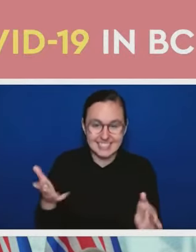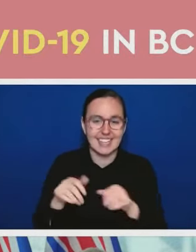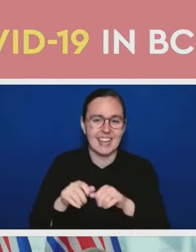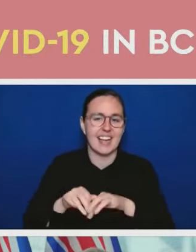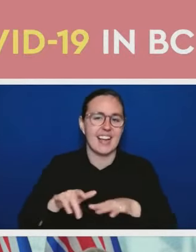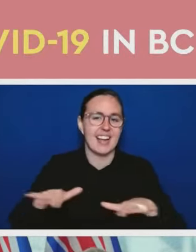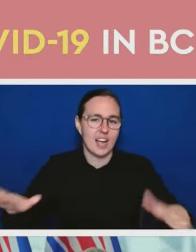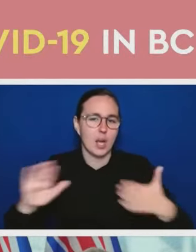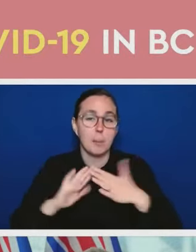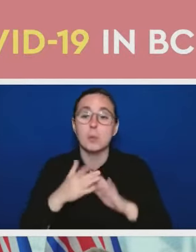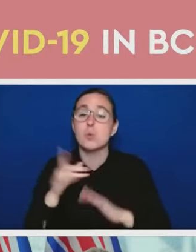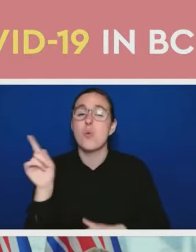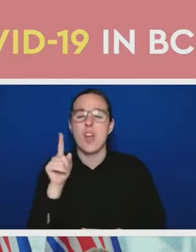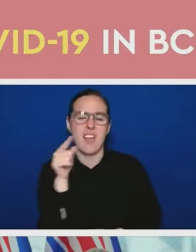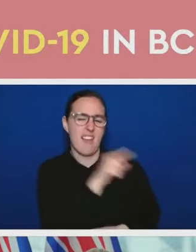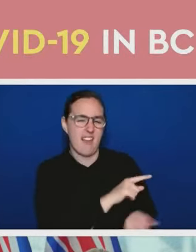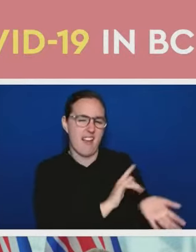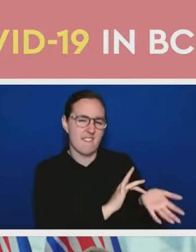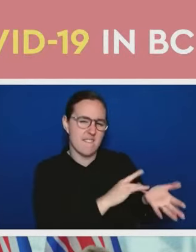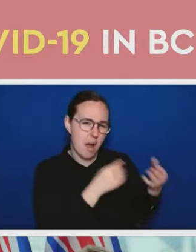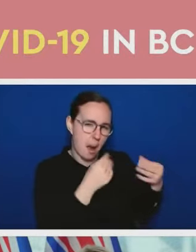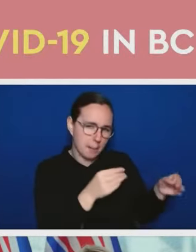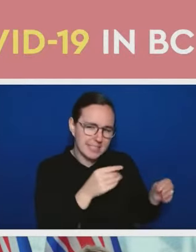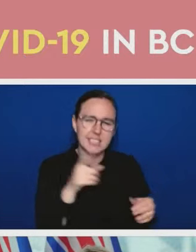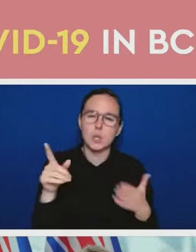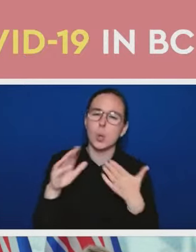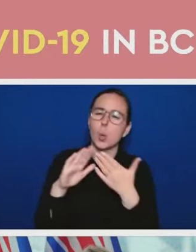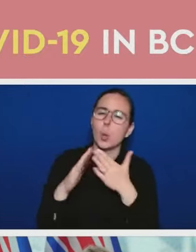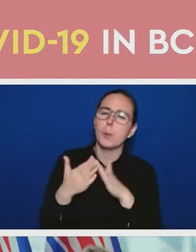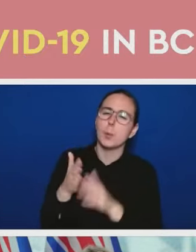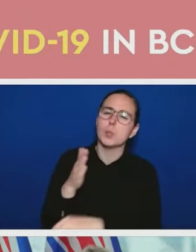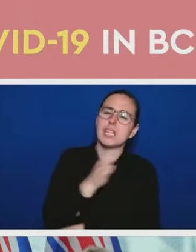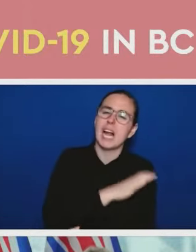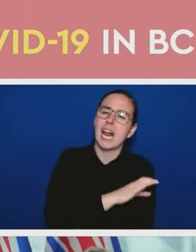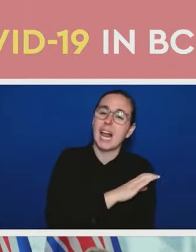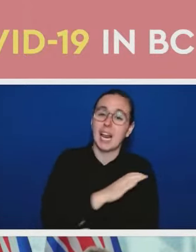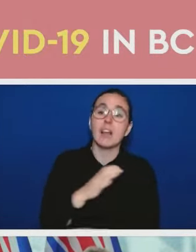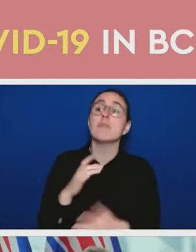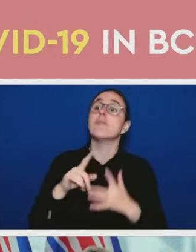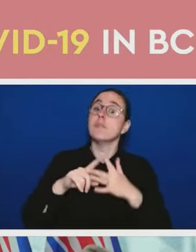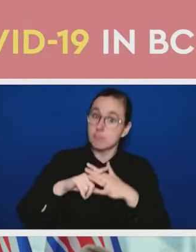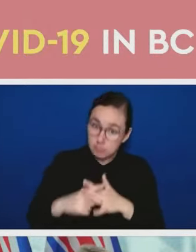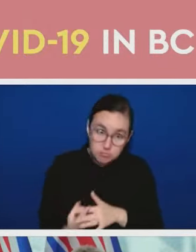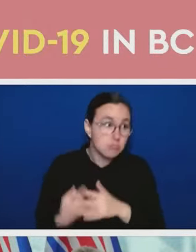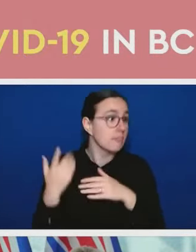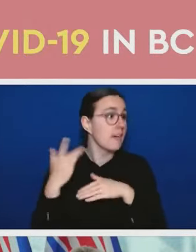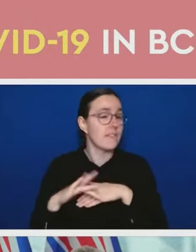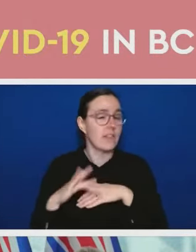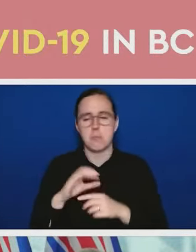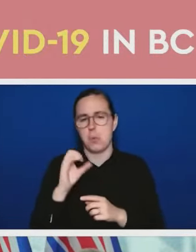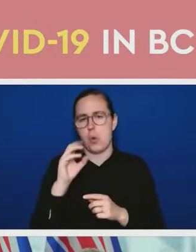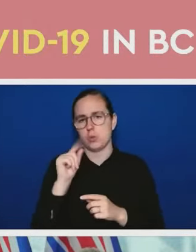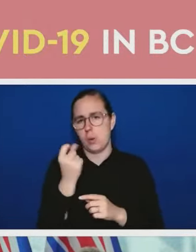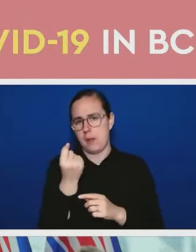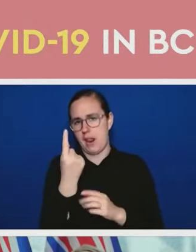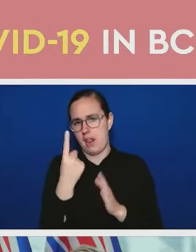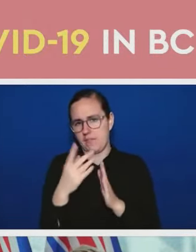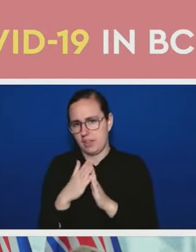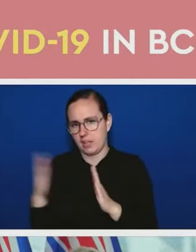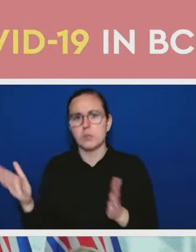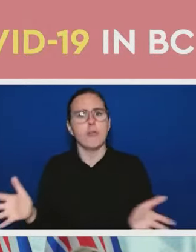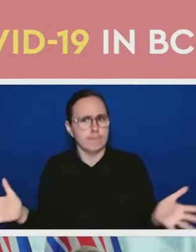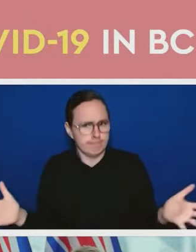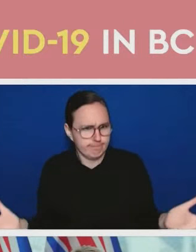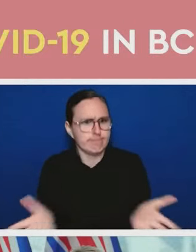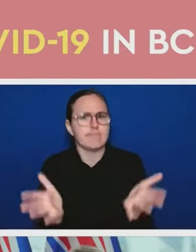clinics by October 11th. Again, this year it is recommended and free for everybody over